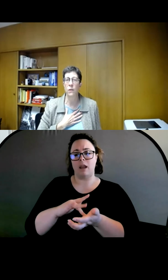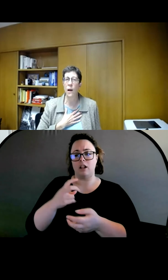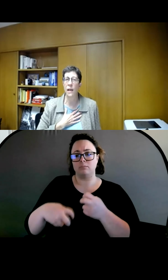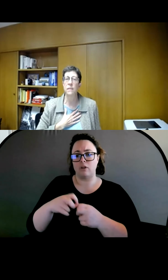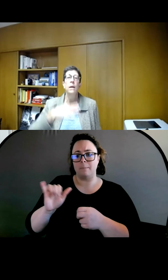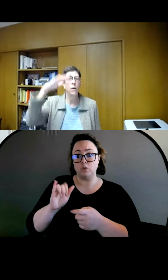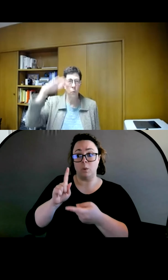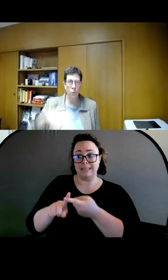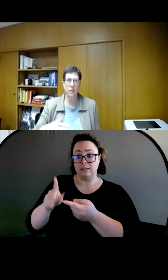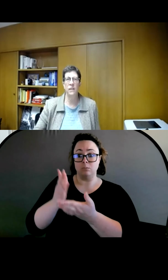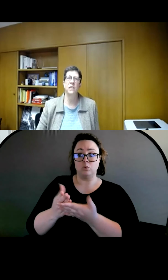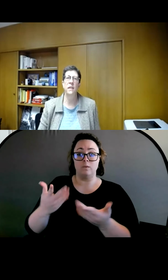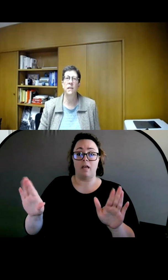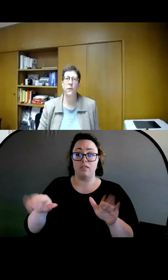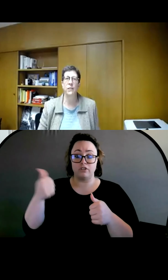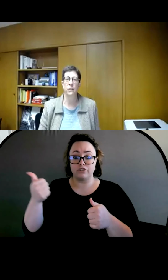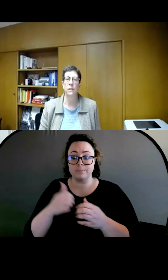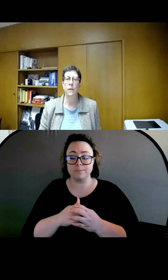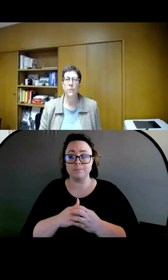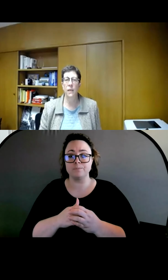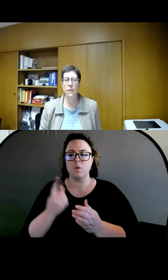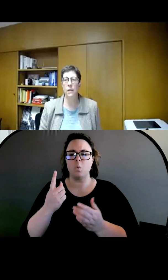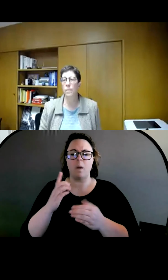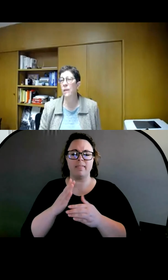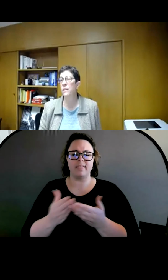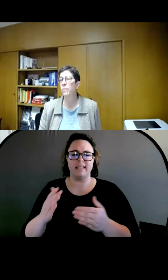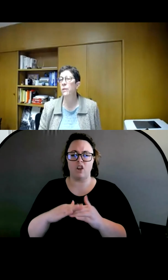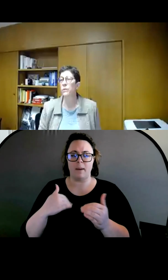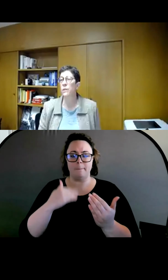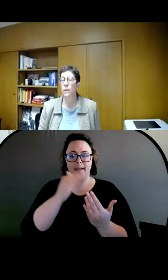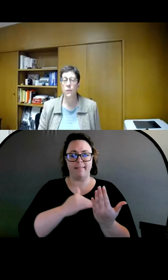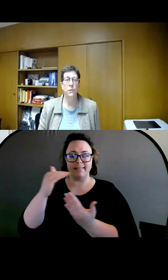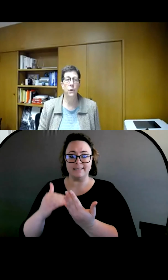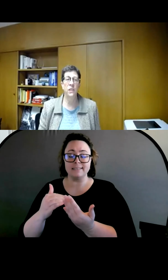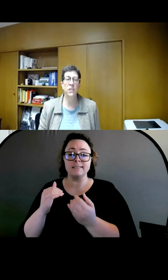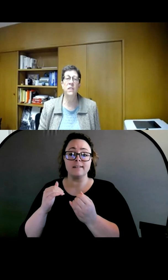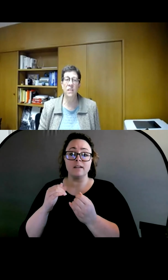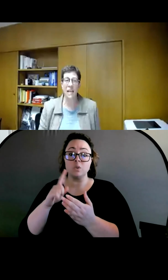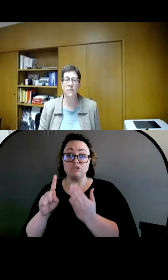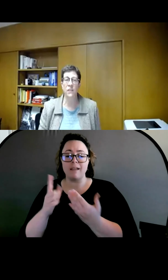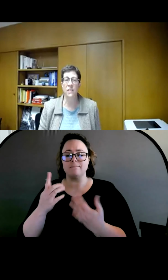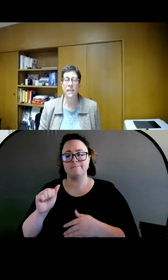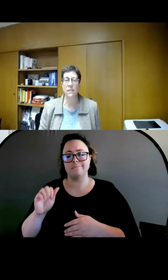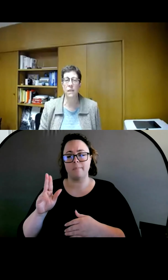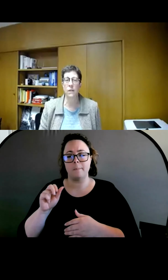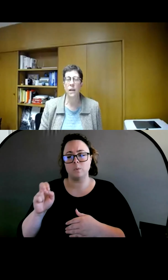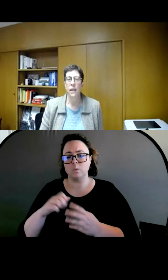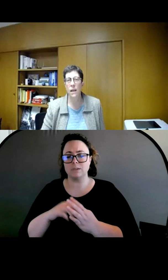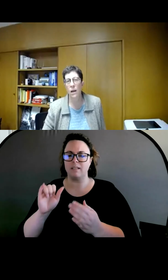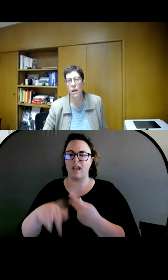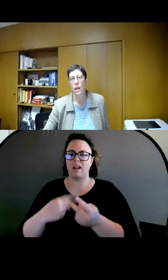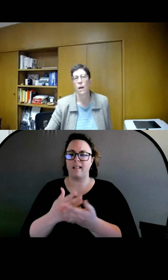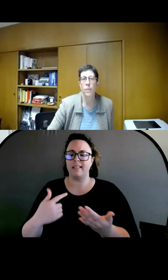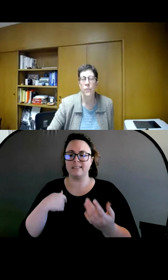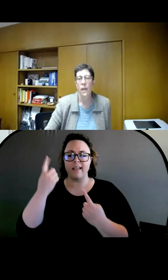proven otherwise. One of the things on my differential is abuse. So these are the kinds of things I consider.